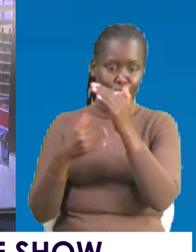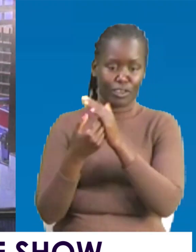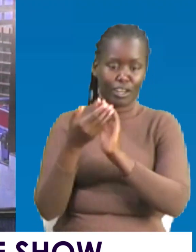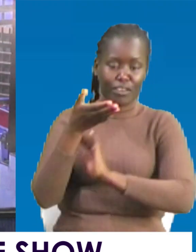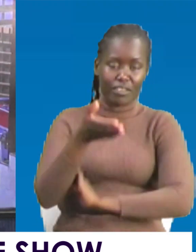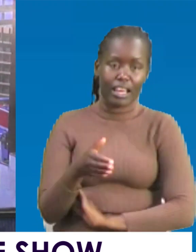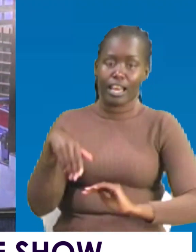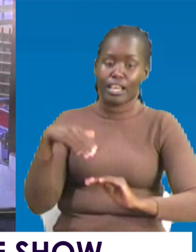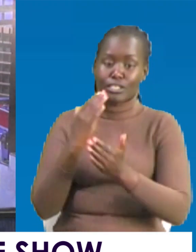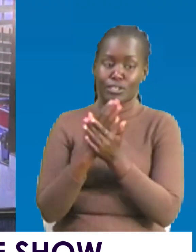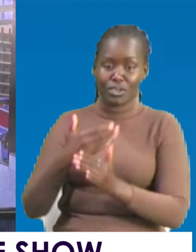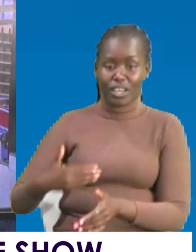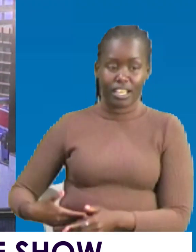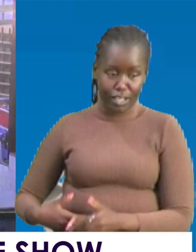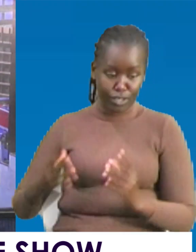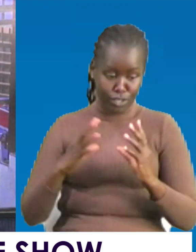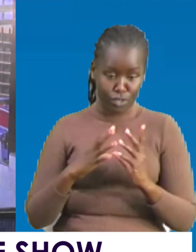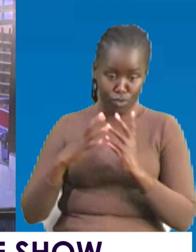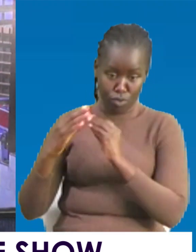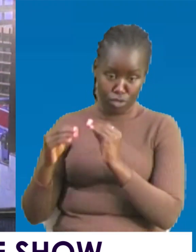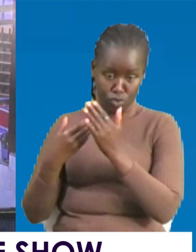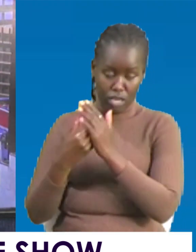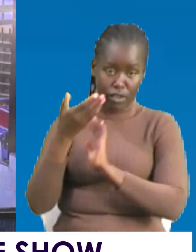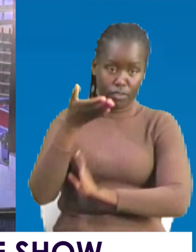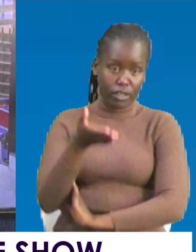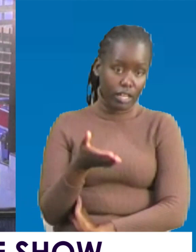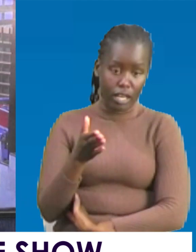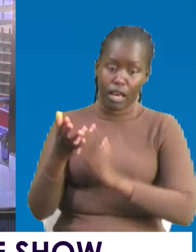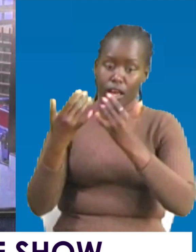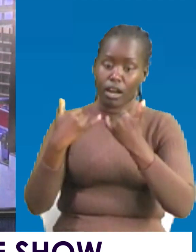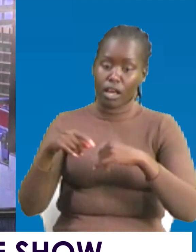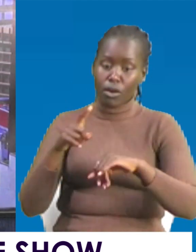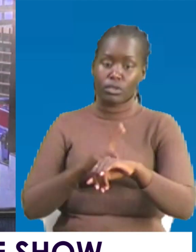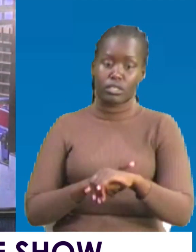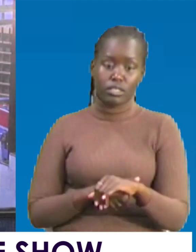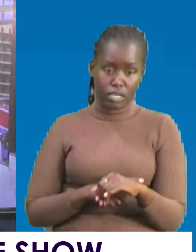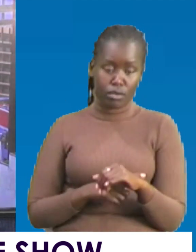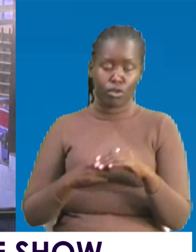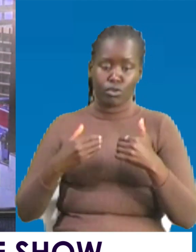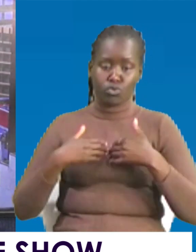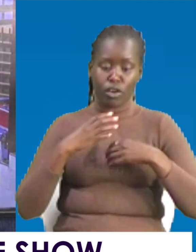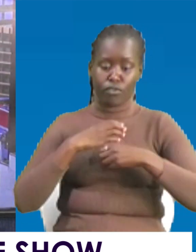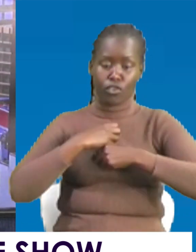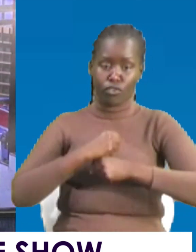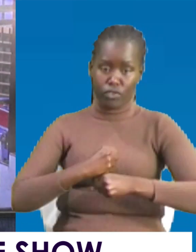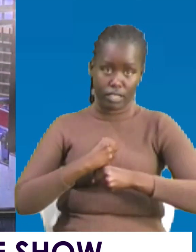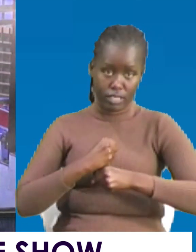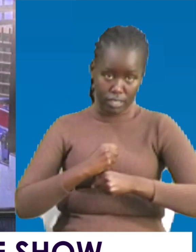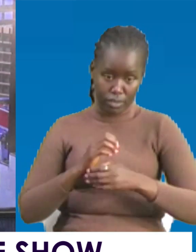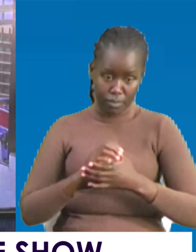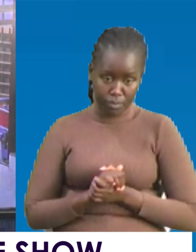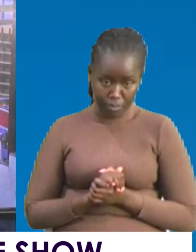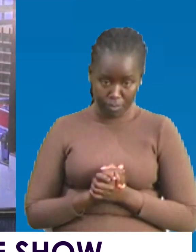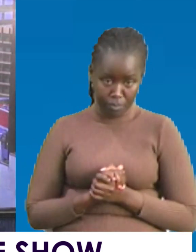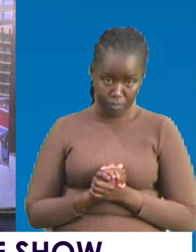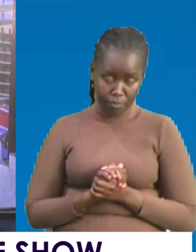through the youth that we are going to get there. It is time for you to gain confidence. Do not be